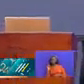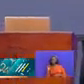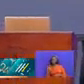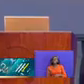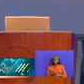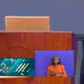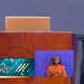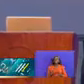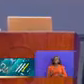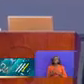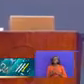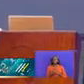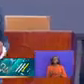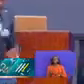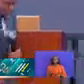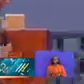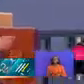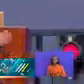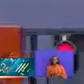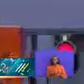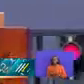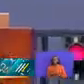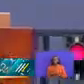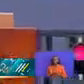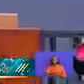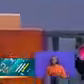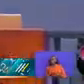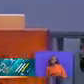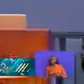as we are thinking 2027 reject